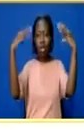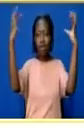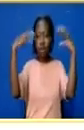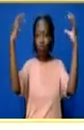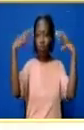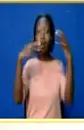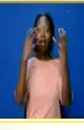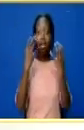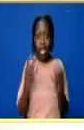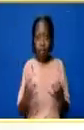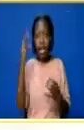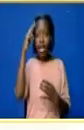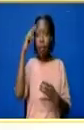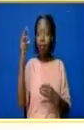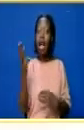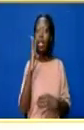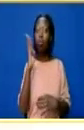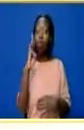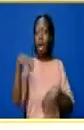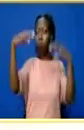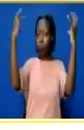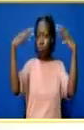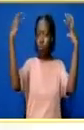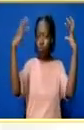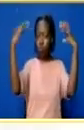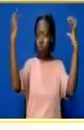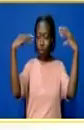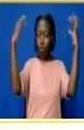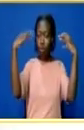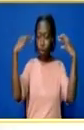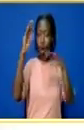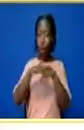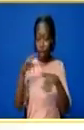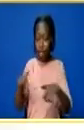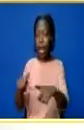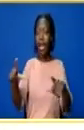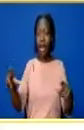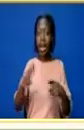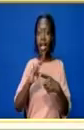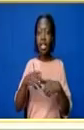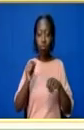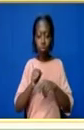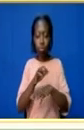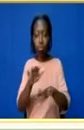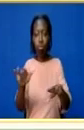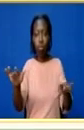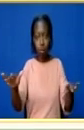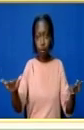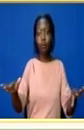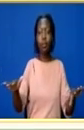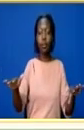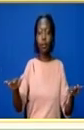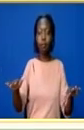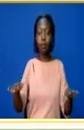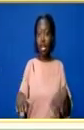remember the water is going to hit the ground and flow in all directions. Yes. And when it's flowing in all directions, just like we saw on